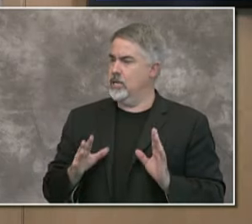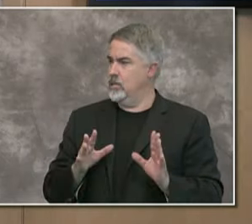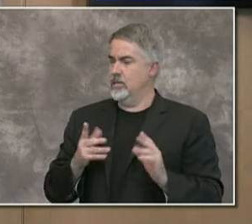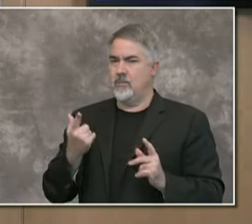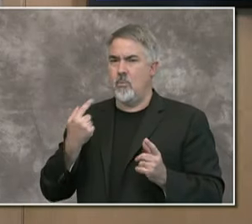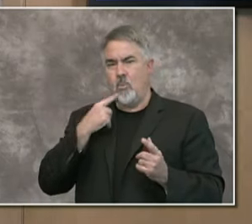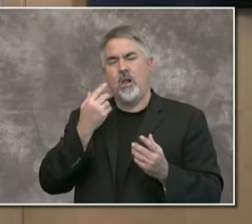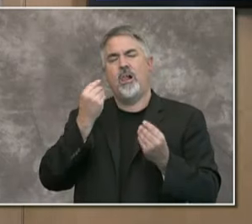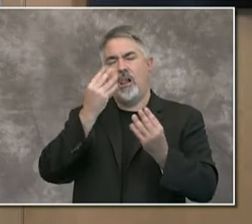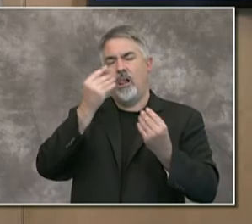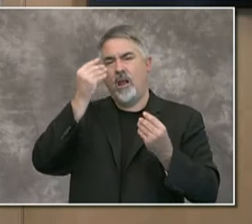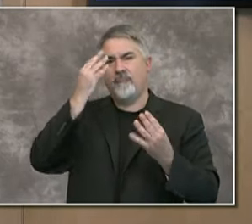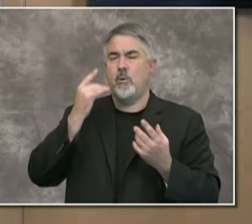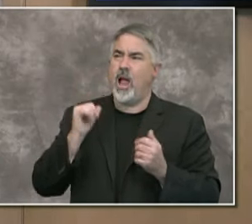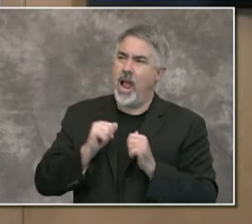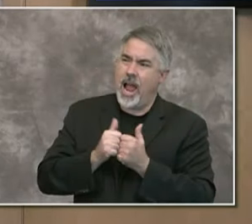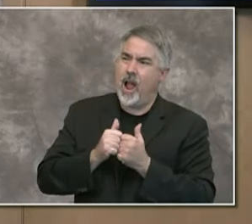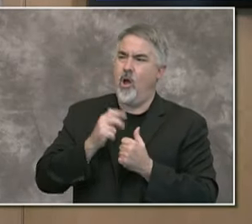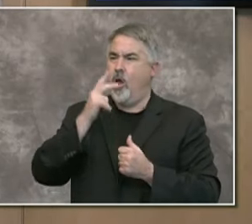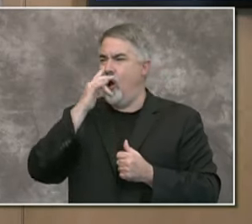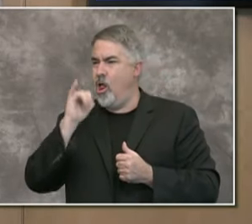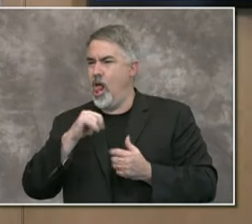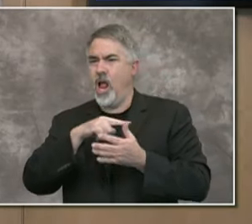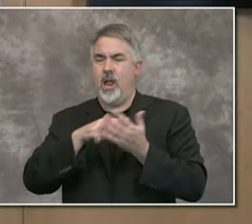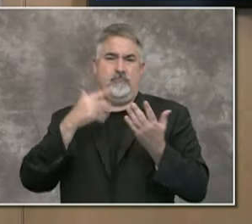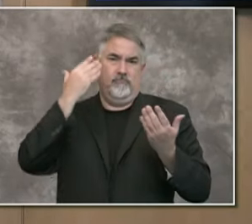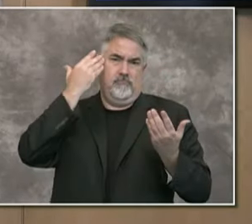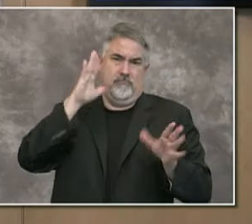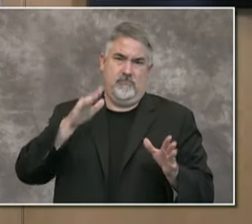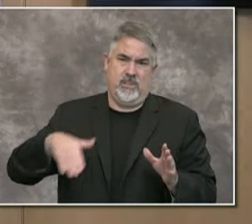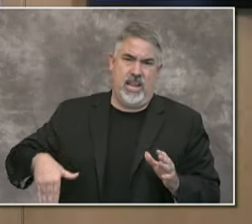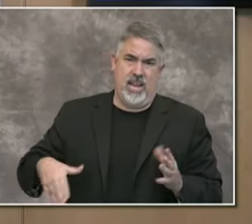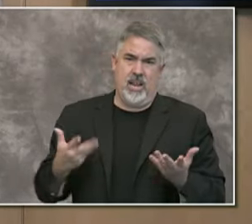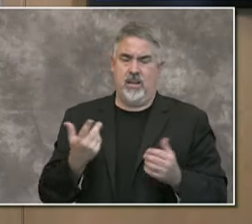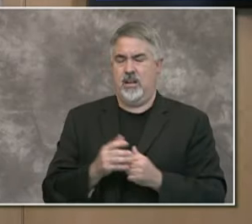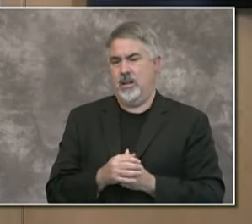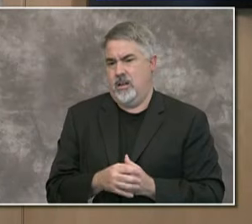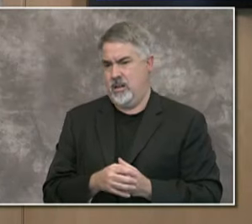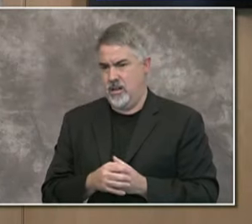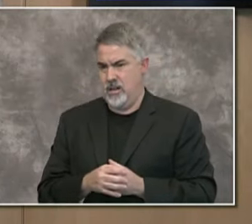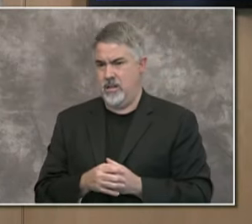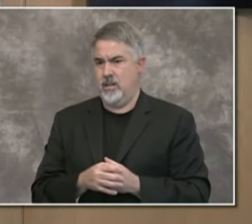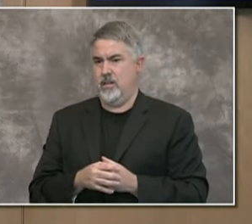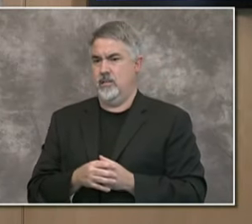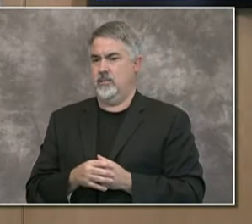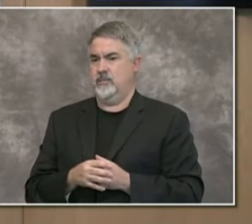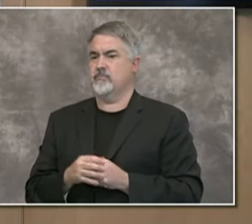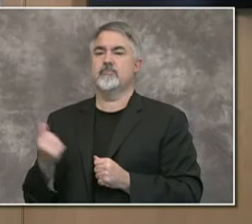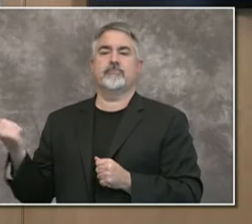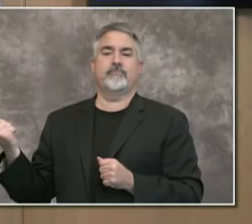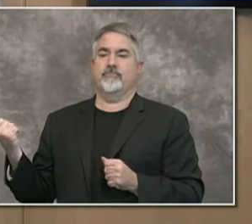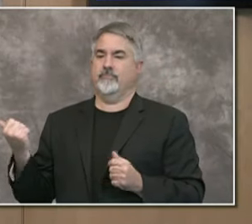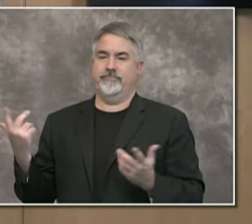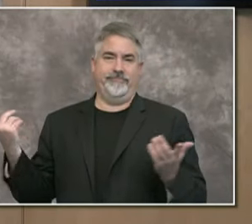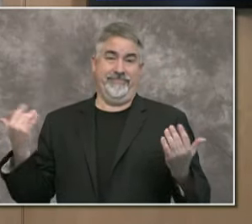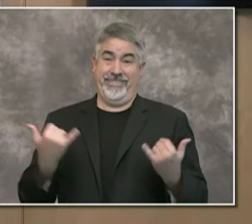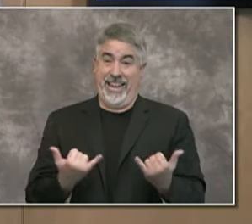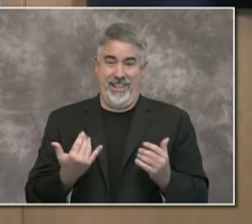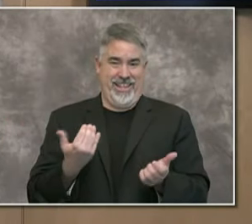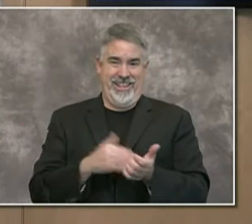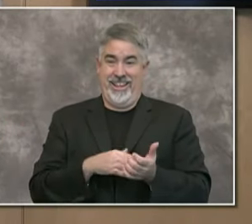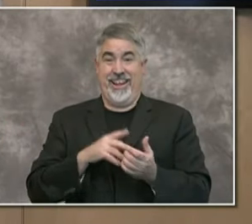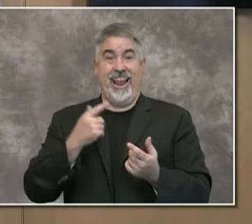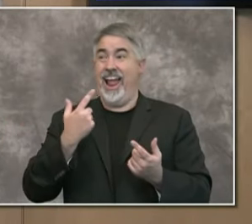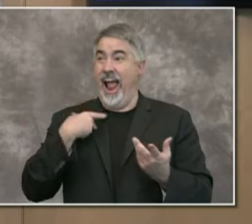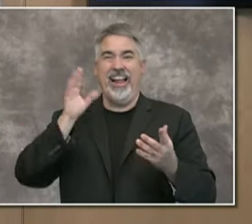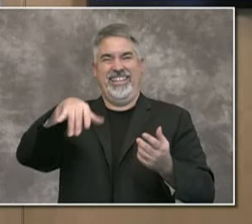what we don't want to do is get in a situation where we take an action and then have to undo it. And so we're not going to, at this point, start speculating on what those steps